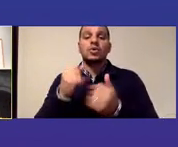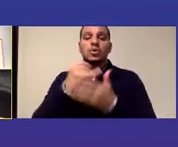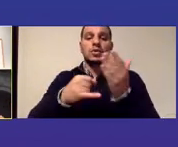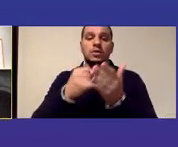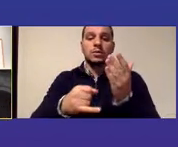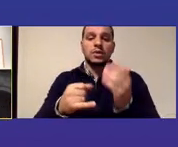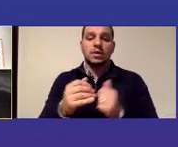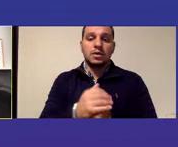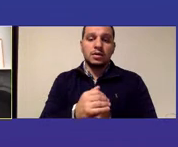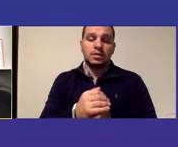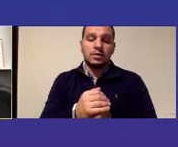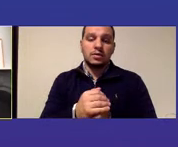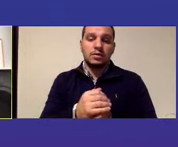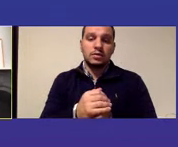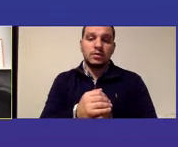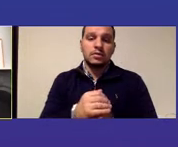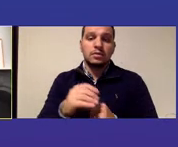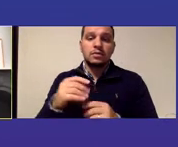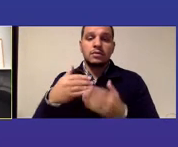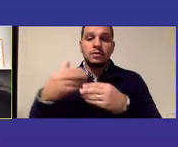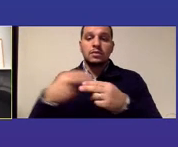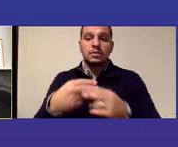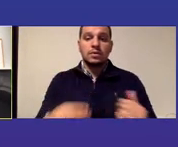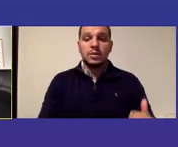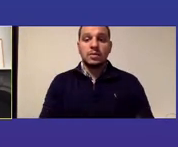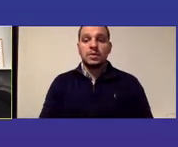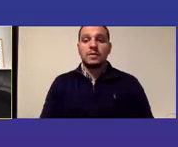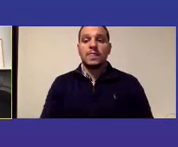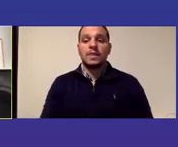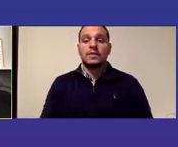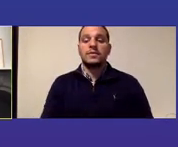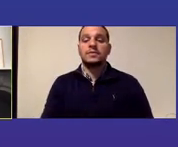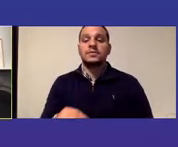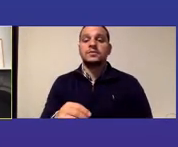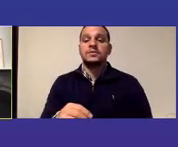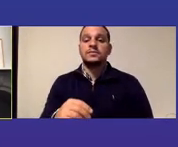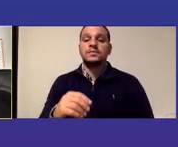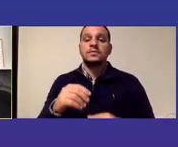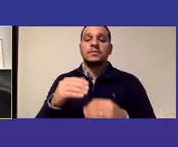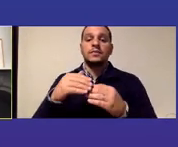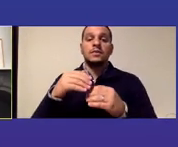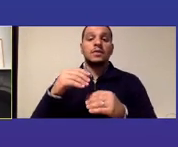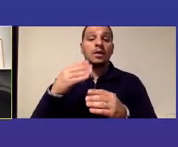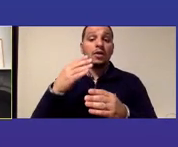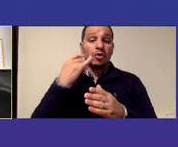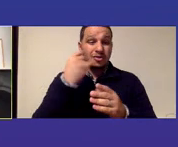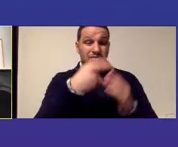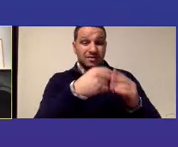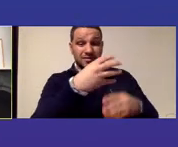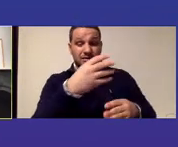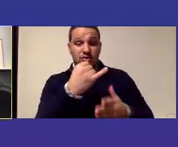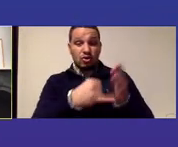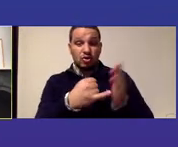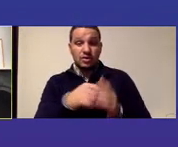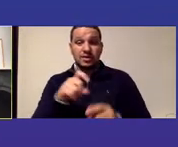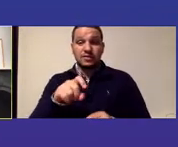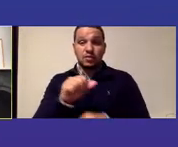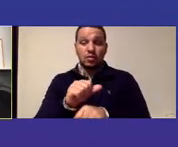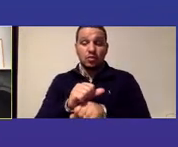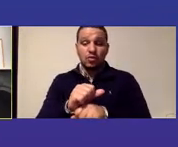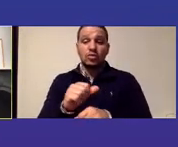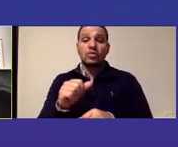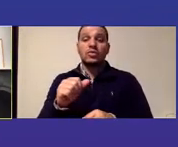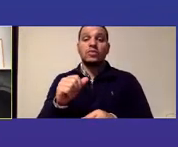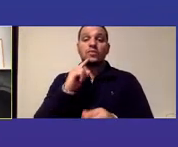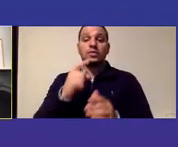access to financial support. Next slide. In May, Dance NYC launched the Artists Are Necessary Workers campaign